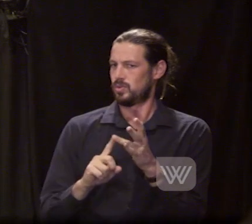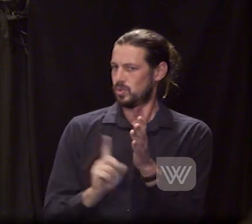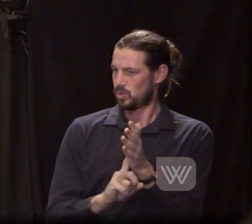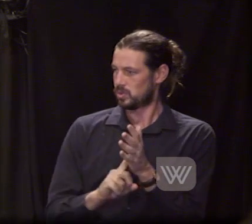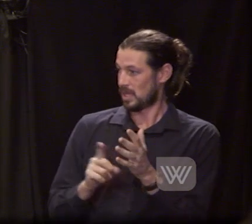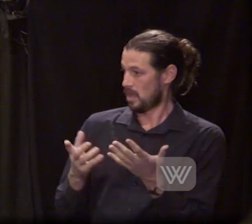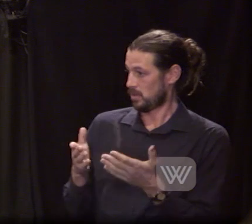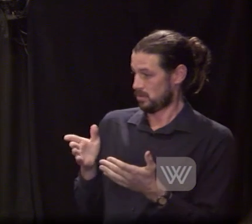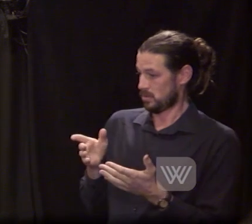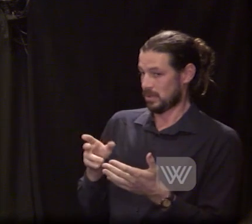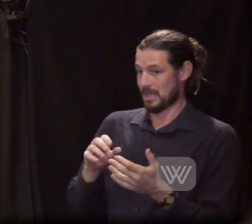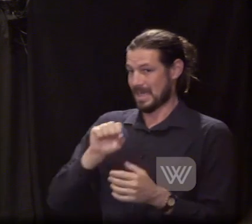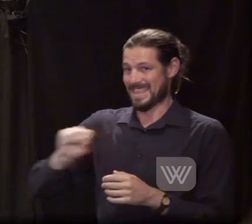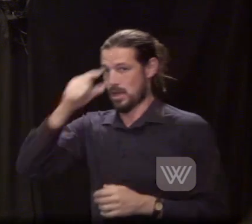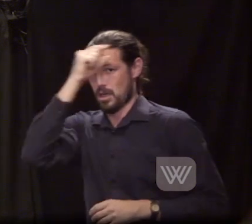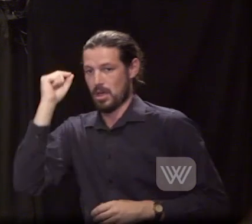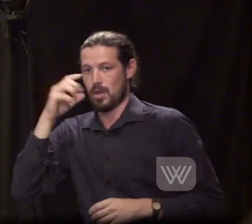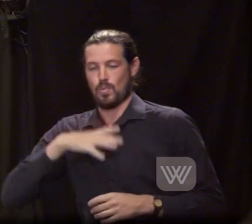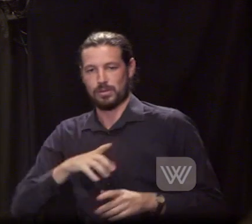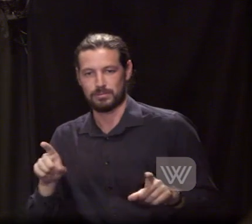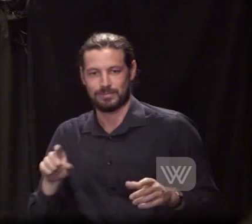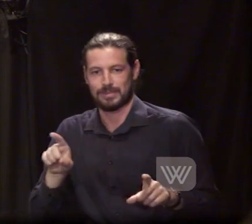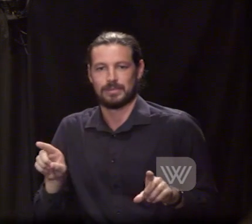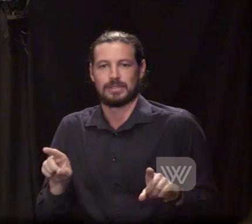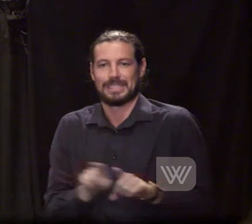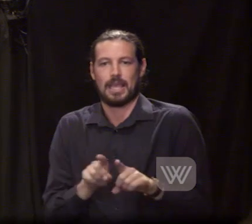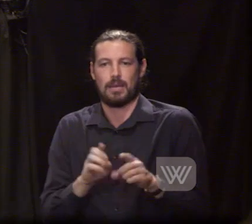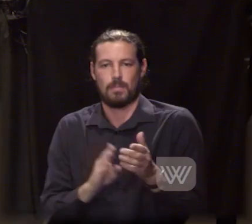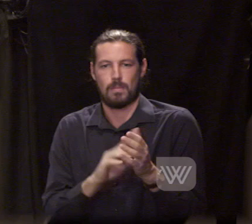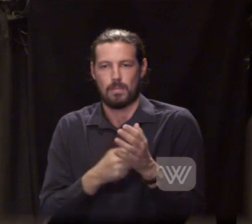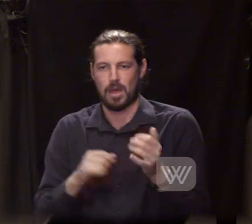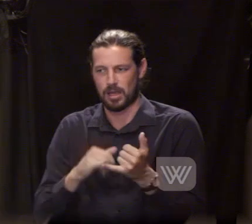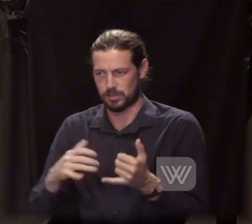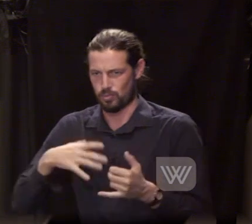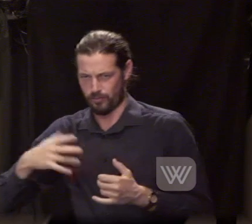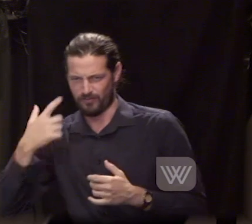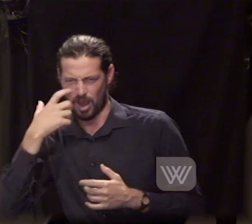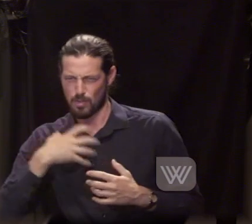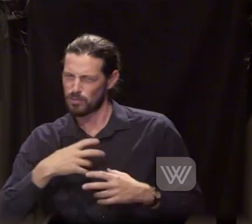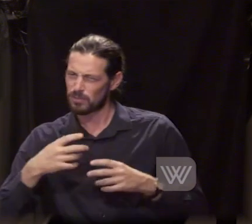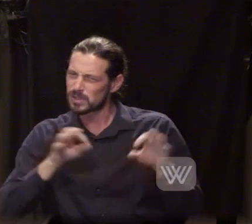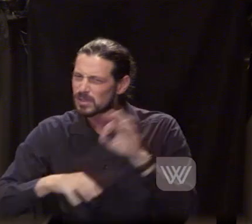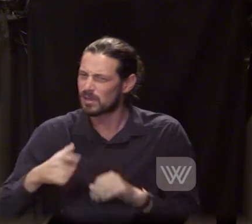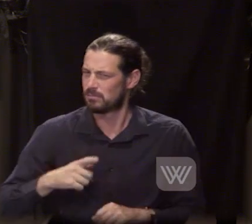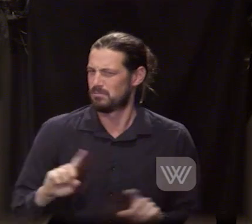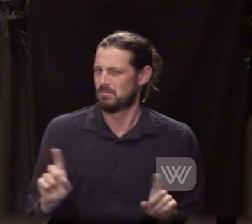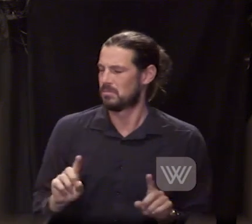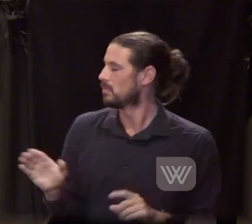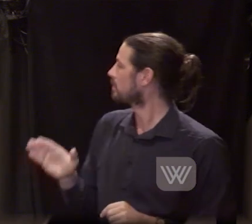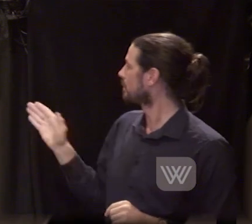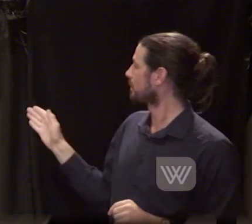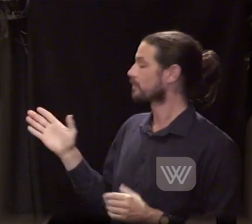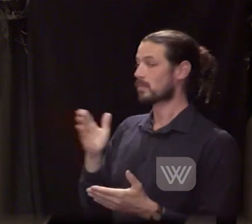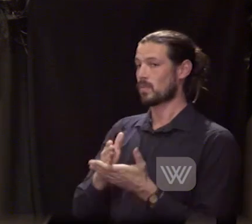be a Mars simulator, and one of the key reasons to go to Mars is scientific endeavor. Yeah, so most of the research, so the idea